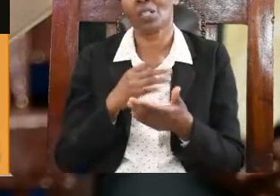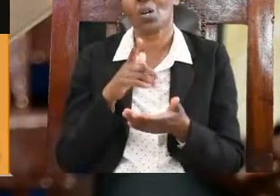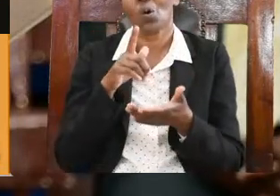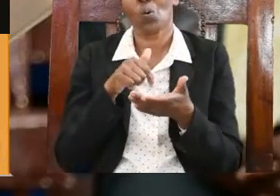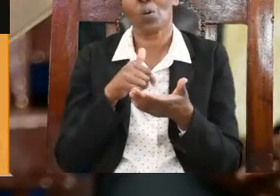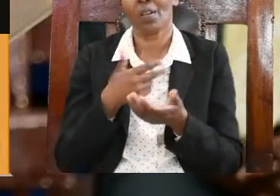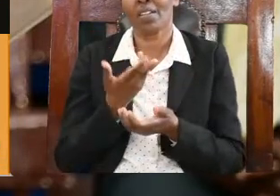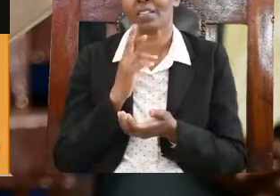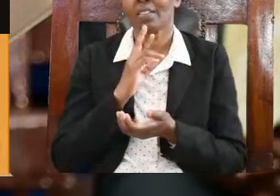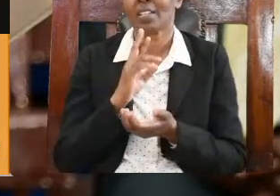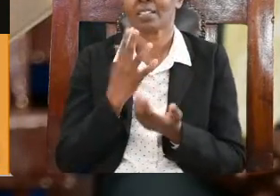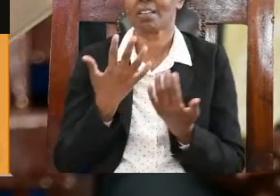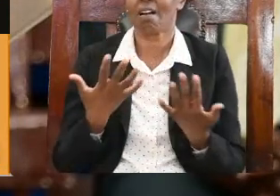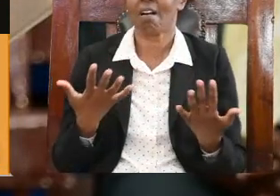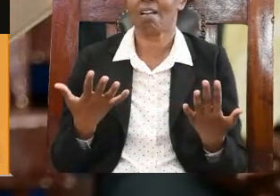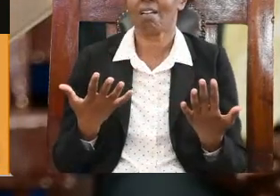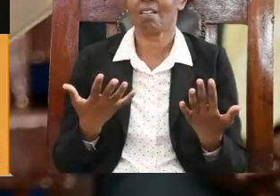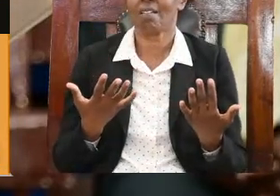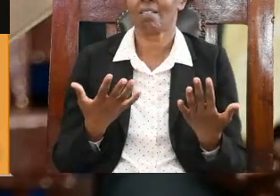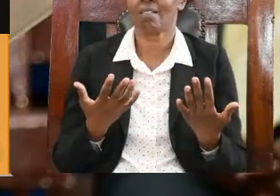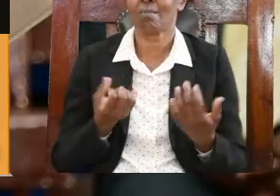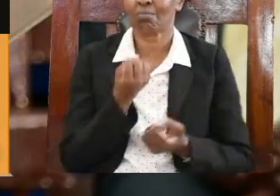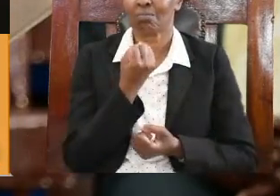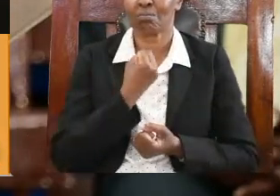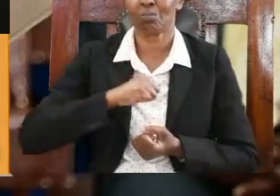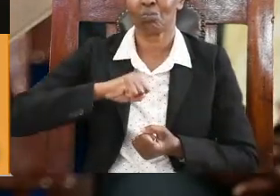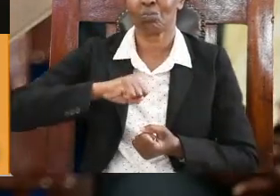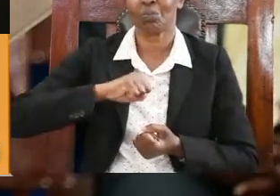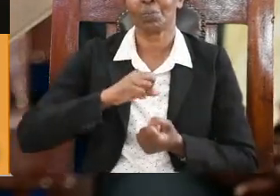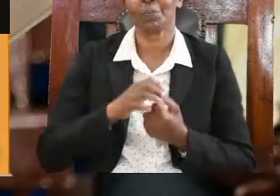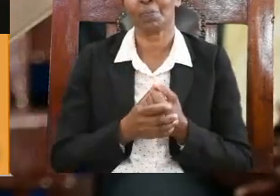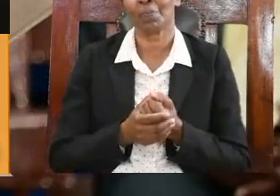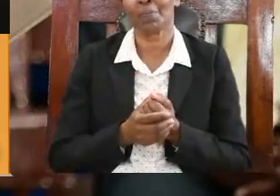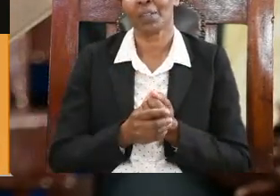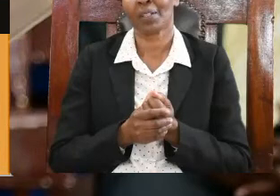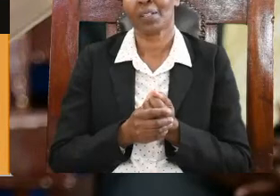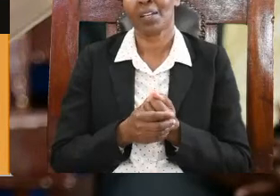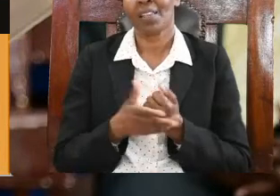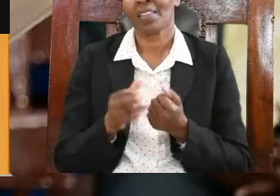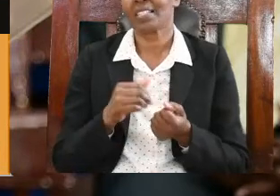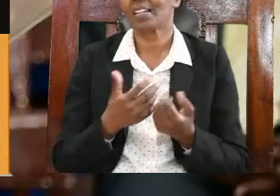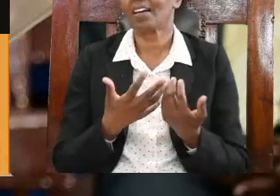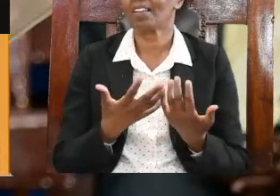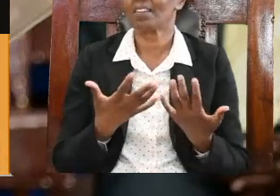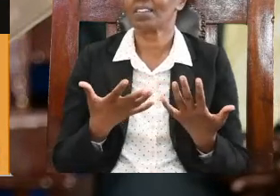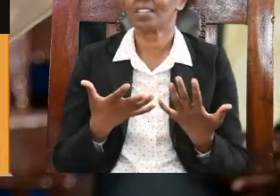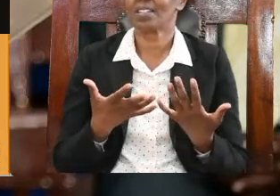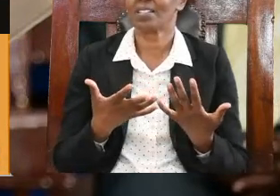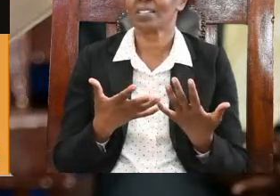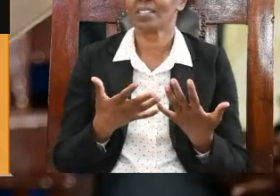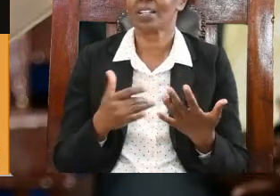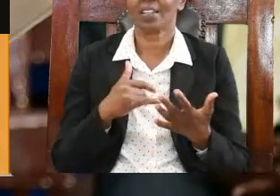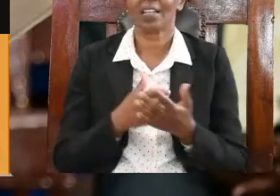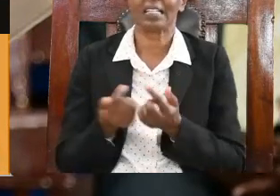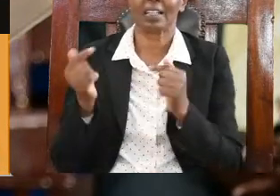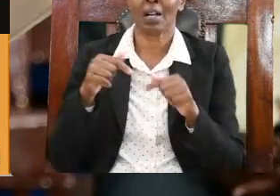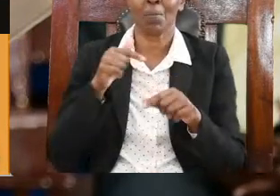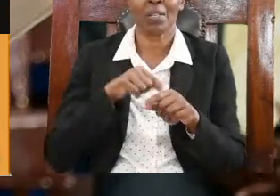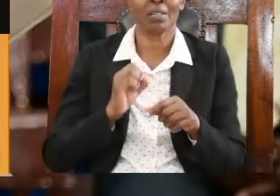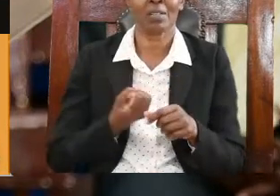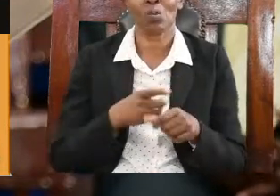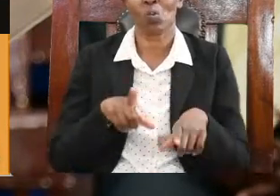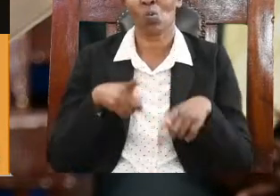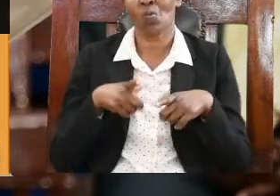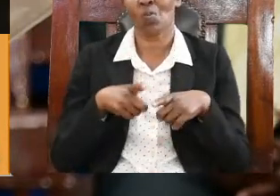things are. One, insults. And you know, these are circumstances forced upon you. These